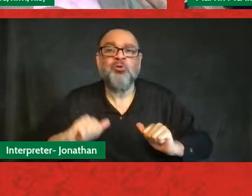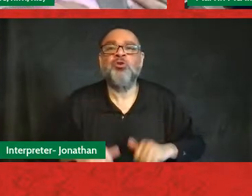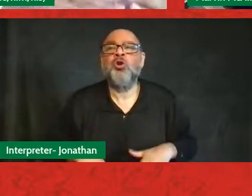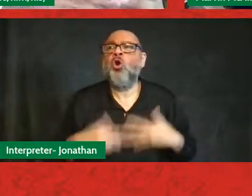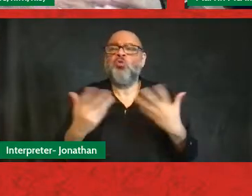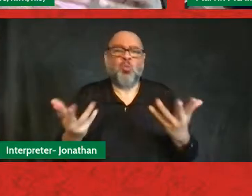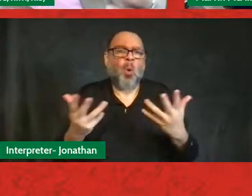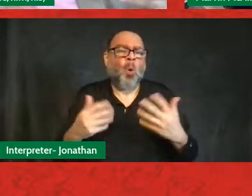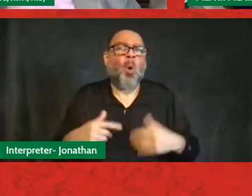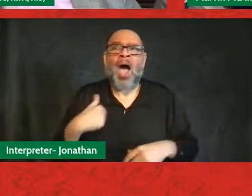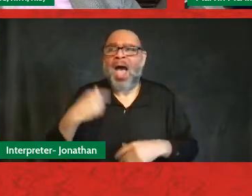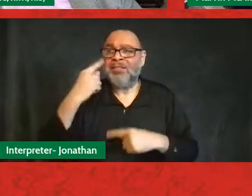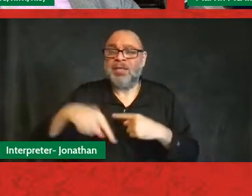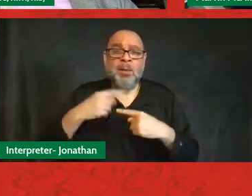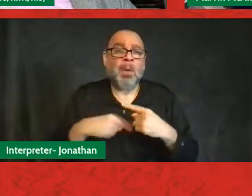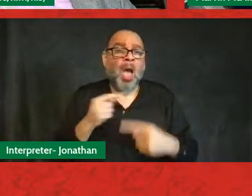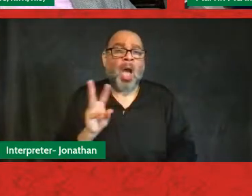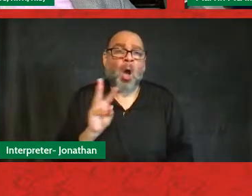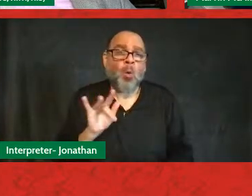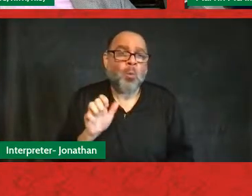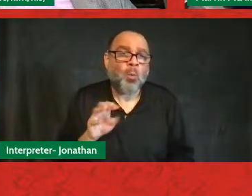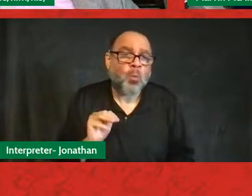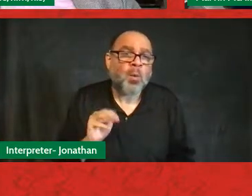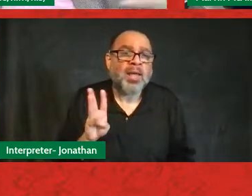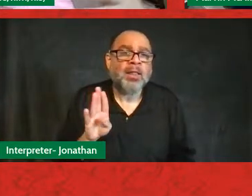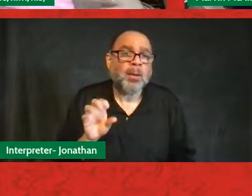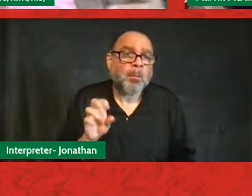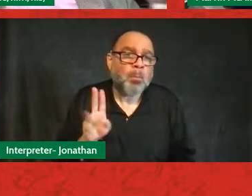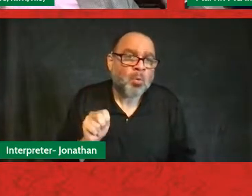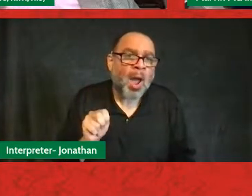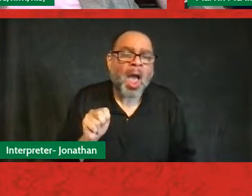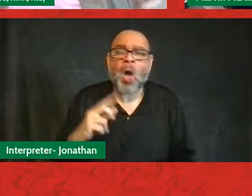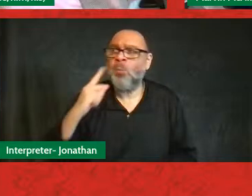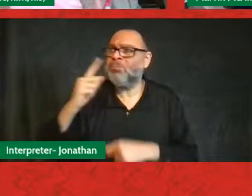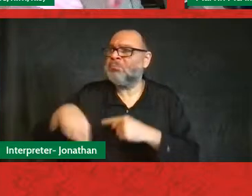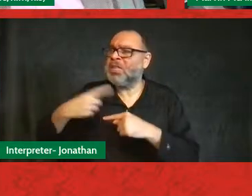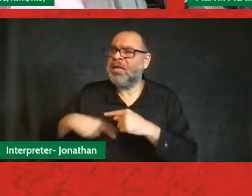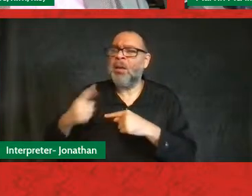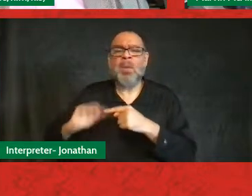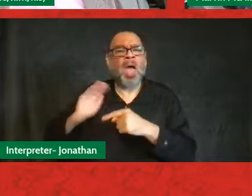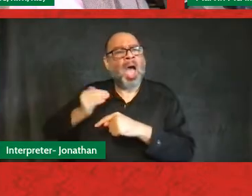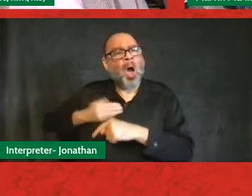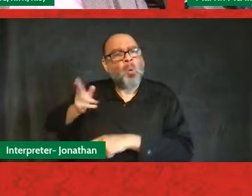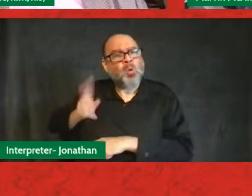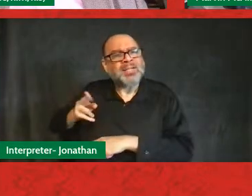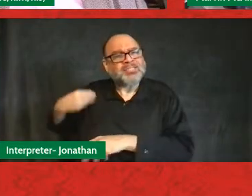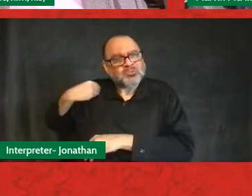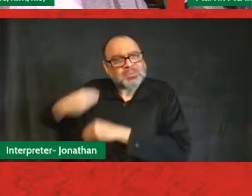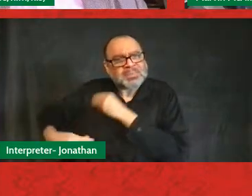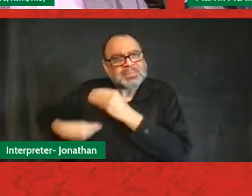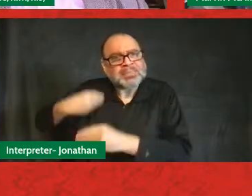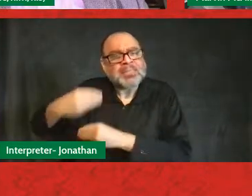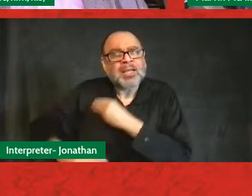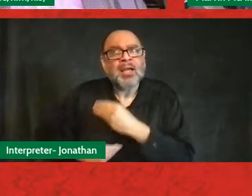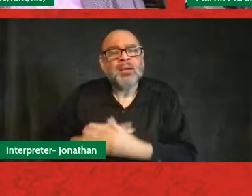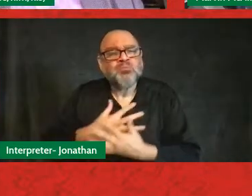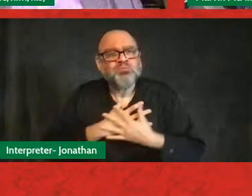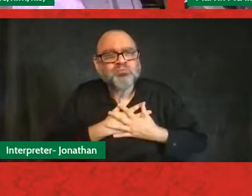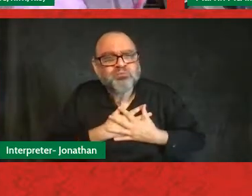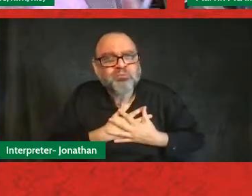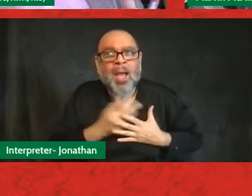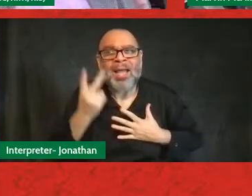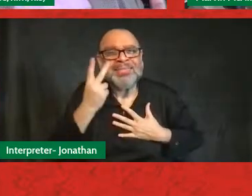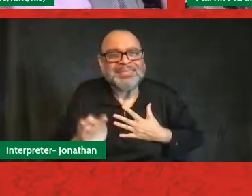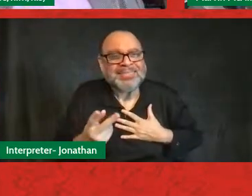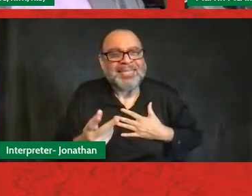Brown, think about this connecting legacy through the history, it really heartens me to know that these companies have lasted even when they